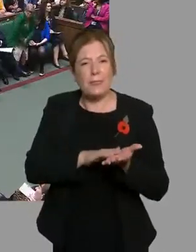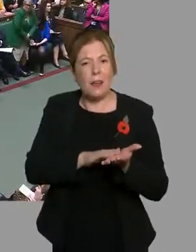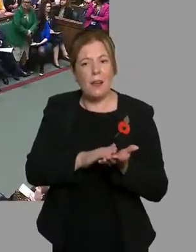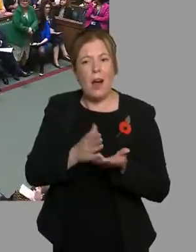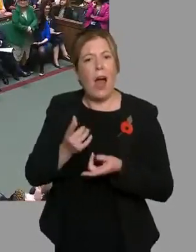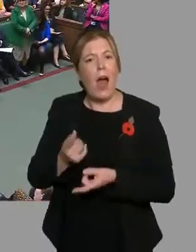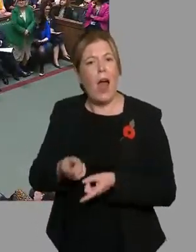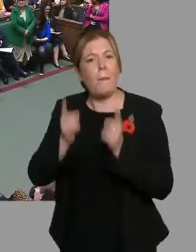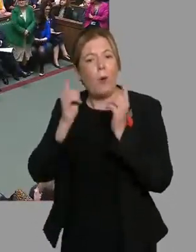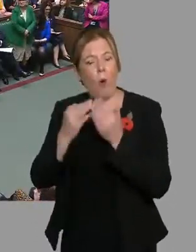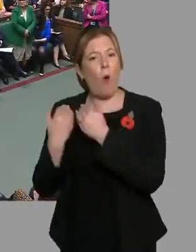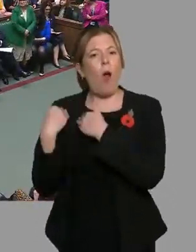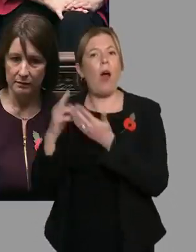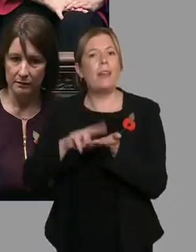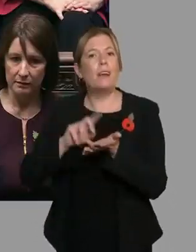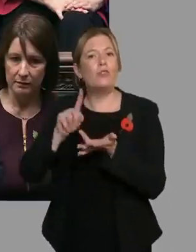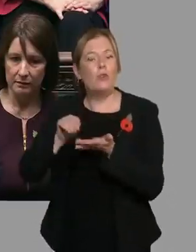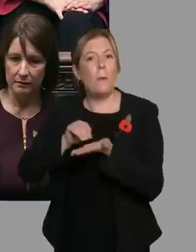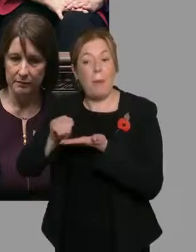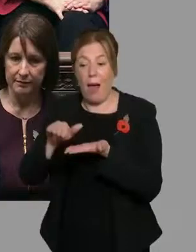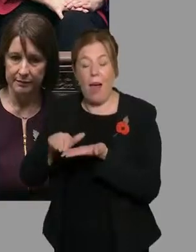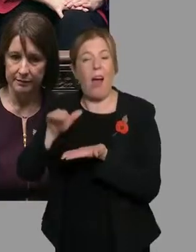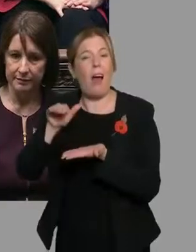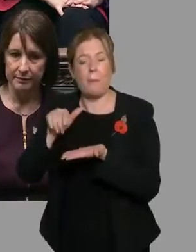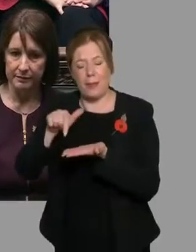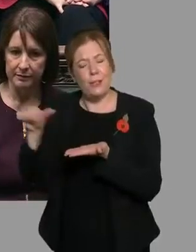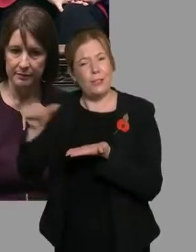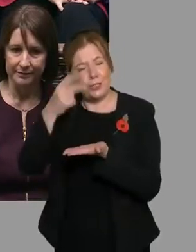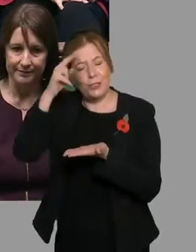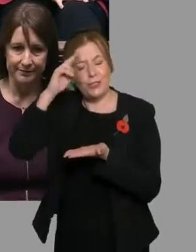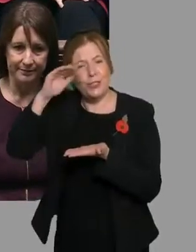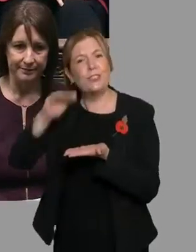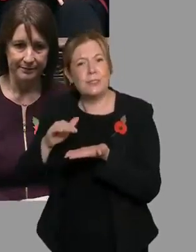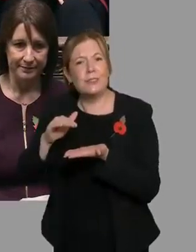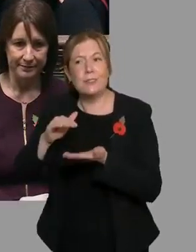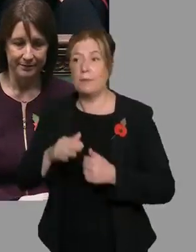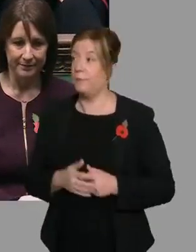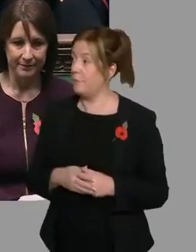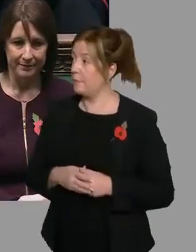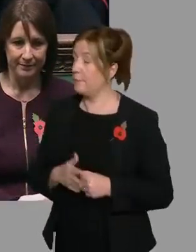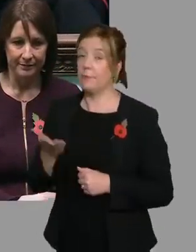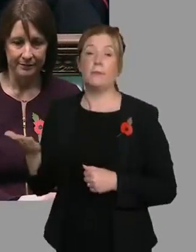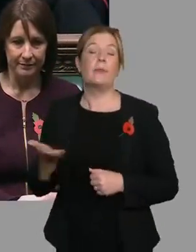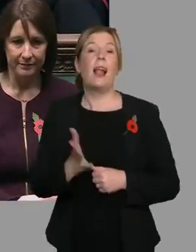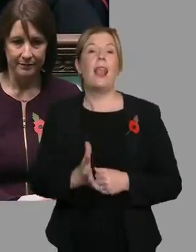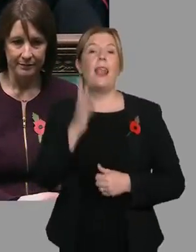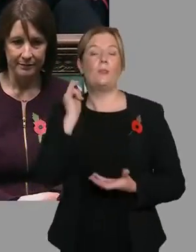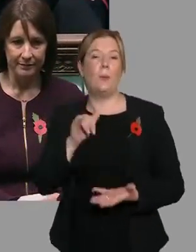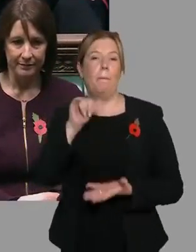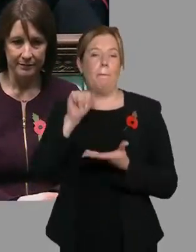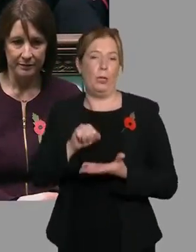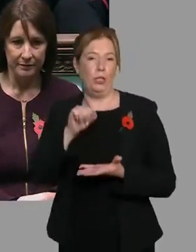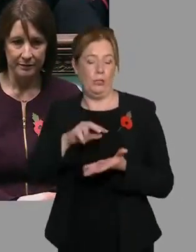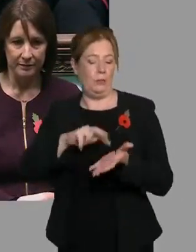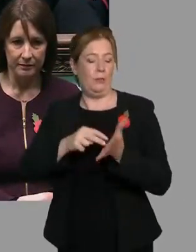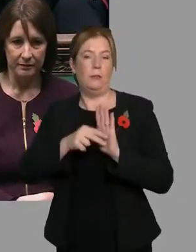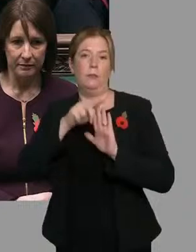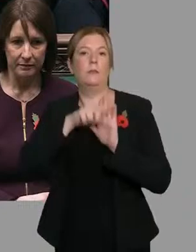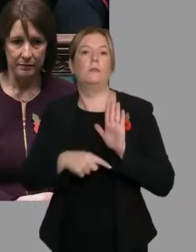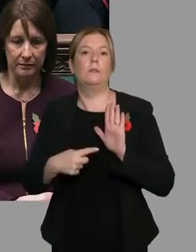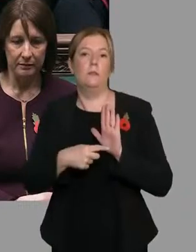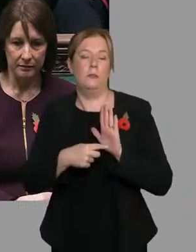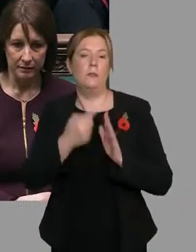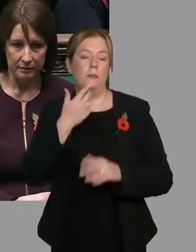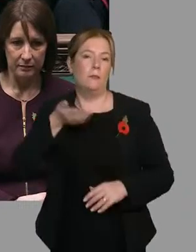Minister. Mr. Speaker, what we did in the budget last week was to ensure that no one would face tax rises in their pay